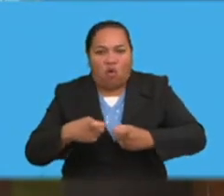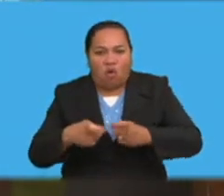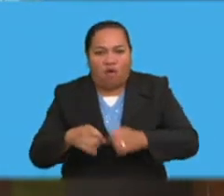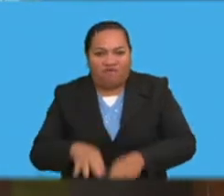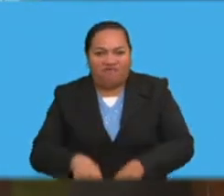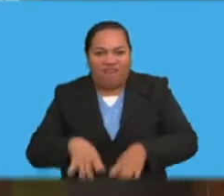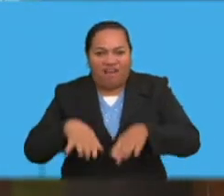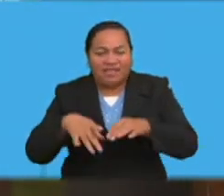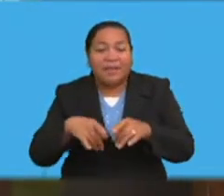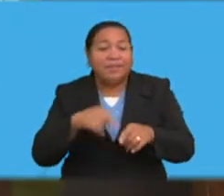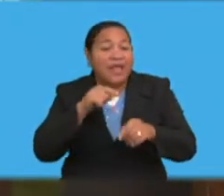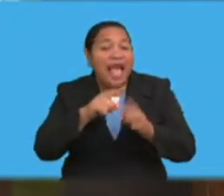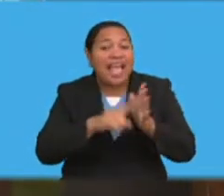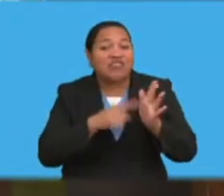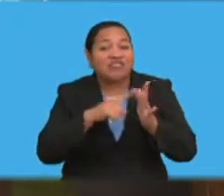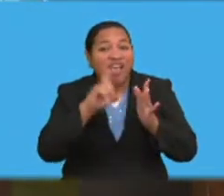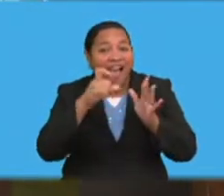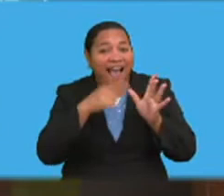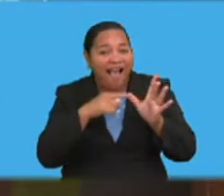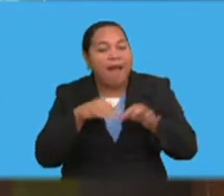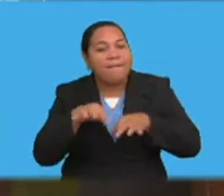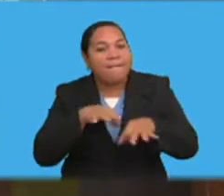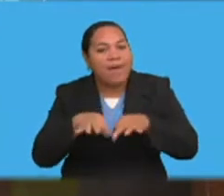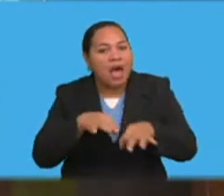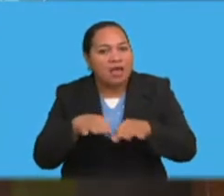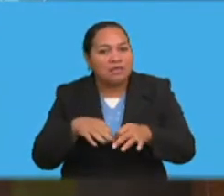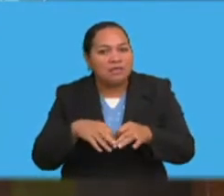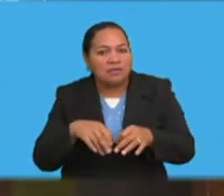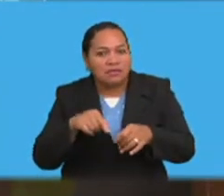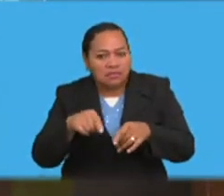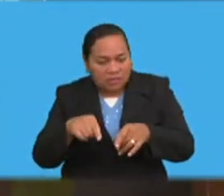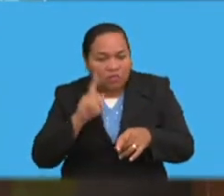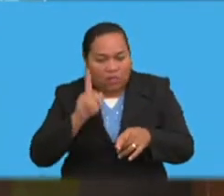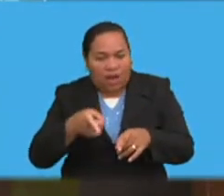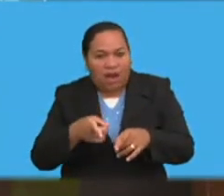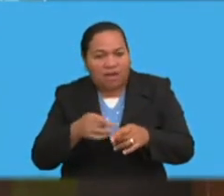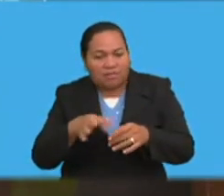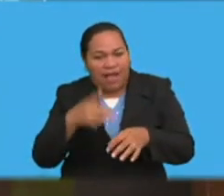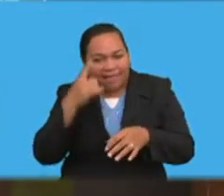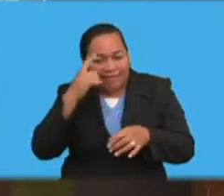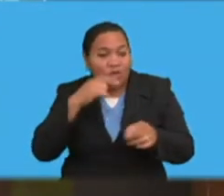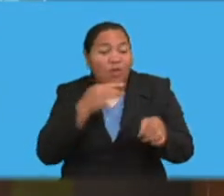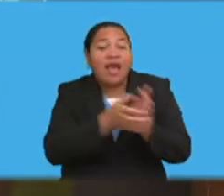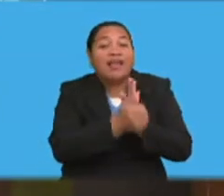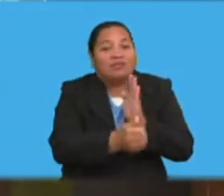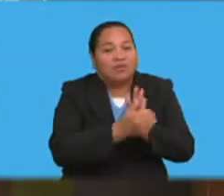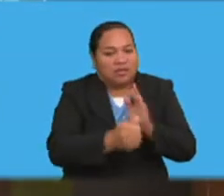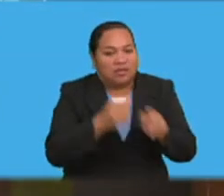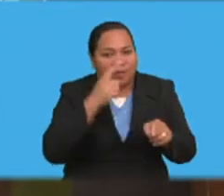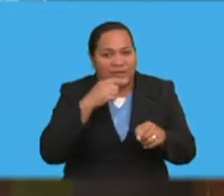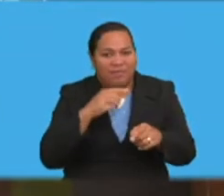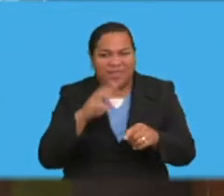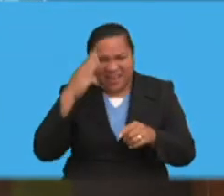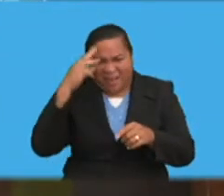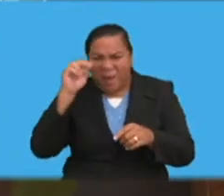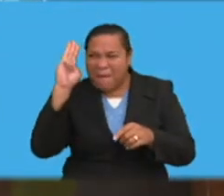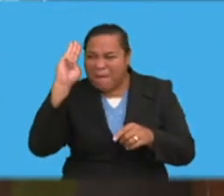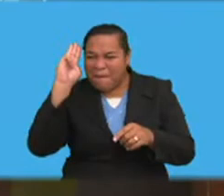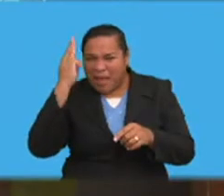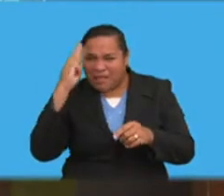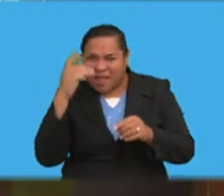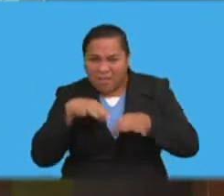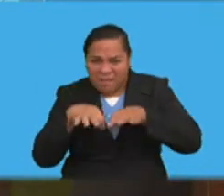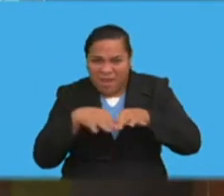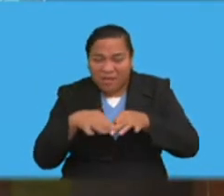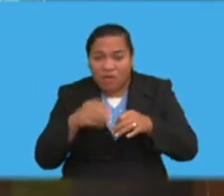by the JICA, the Japan International Cooperation Agency, experts, Madam Speaker. The master plan was formulated following a